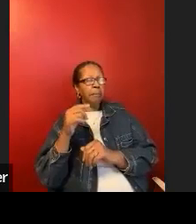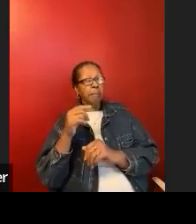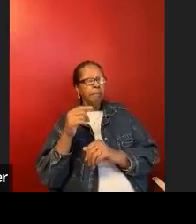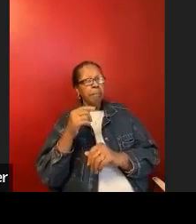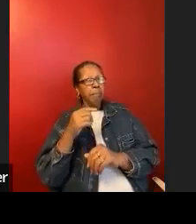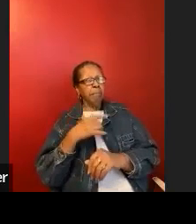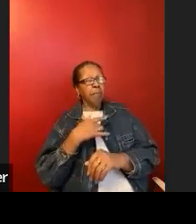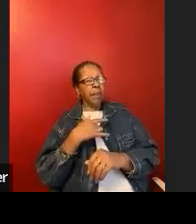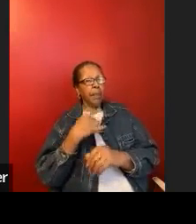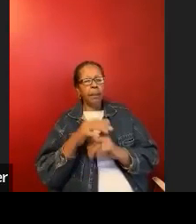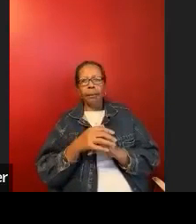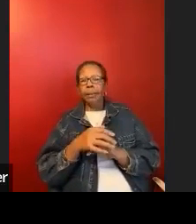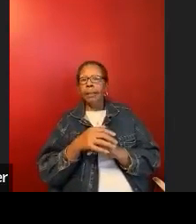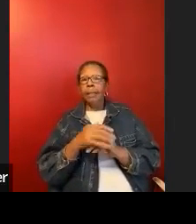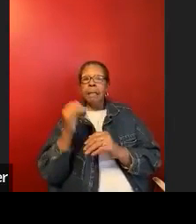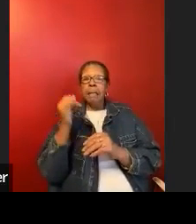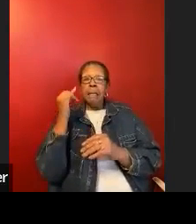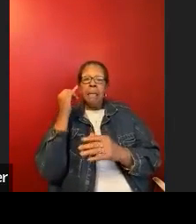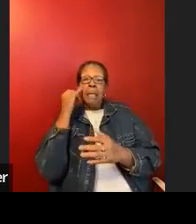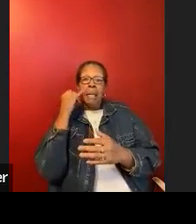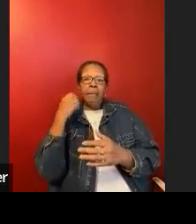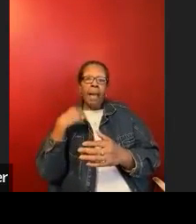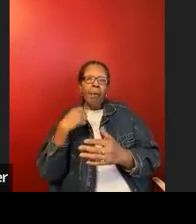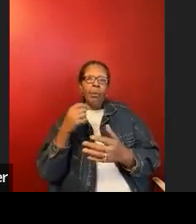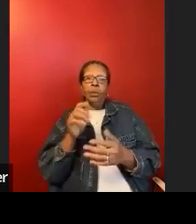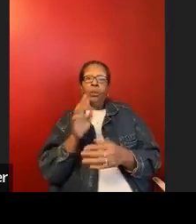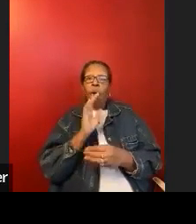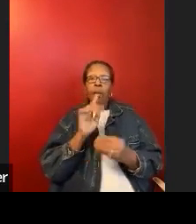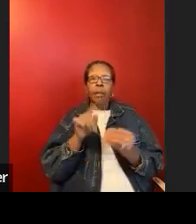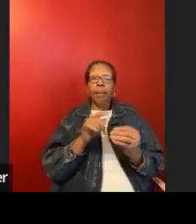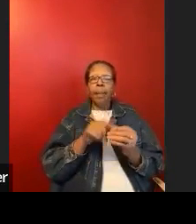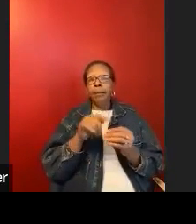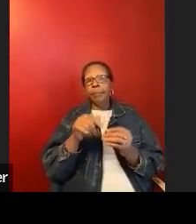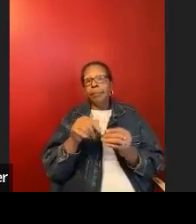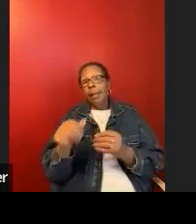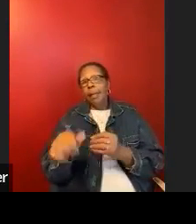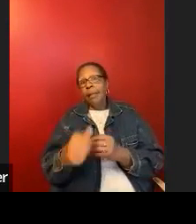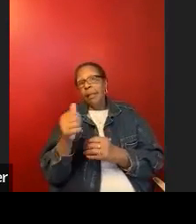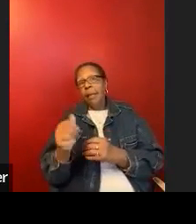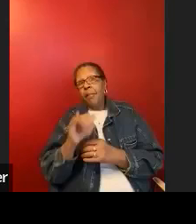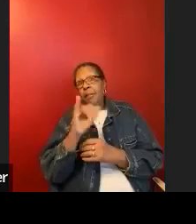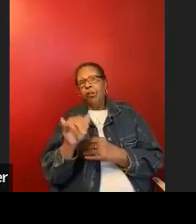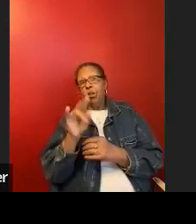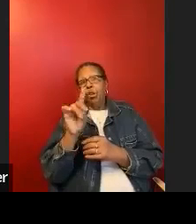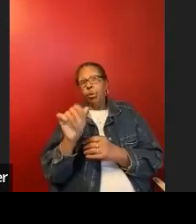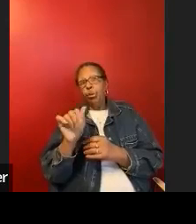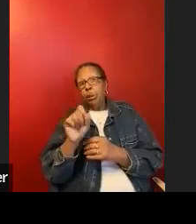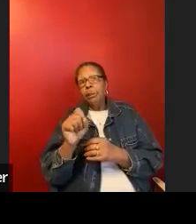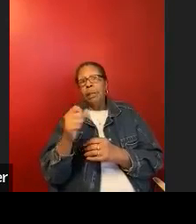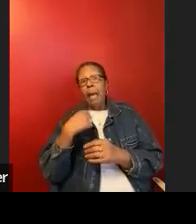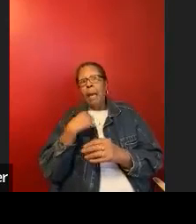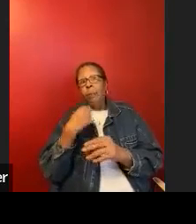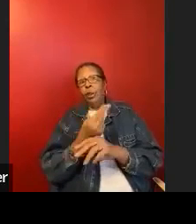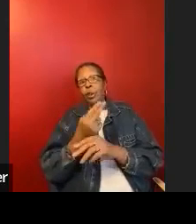the other Judas, I probably would have used Thaddeus or another name too, just to distinguish that I'm not the one who was a traitor. Now, we are going to